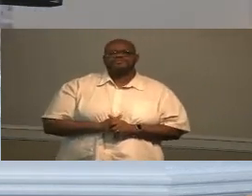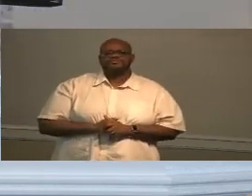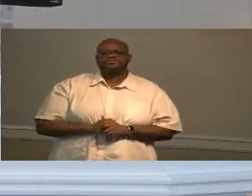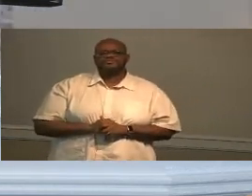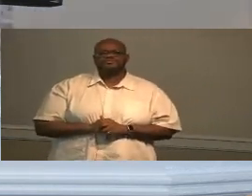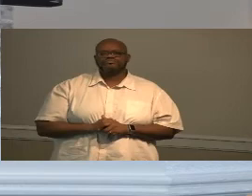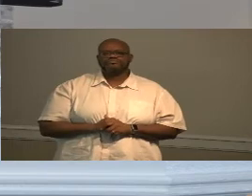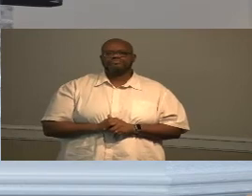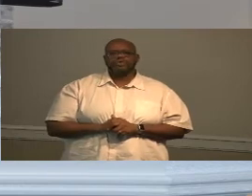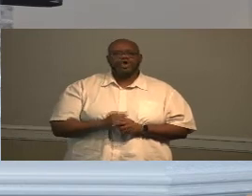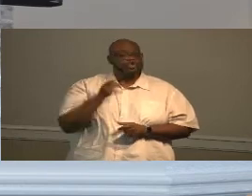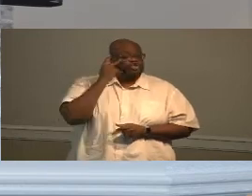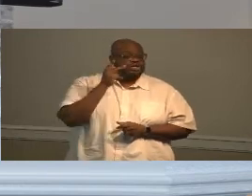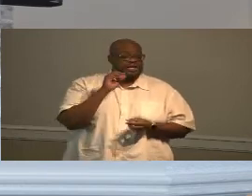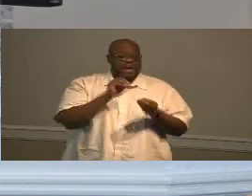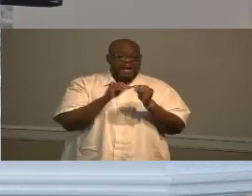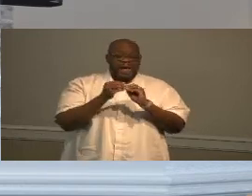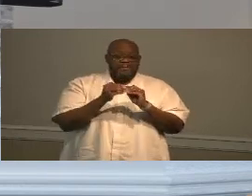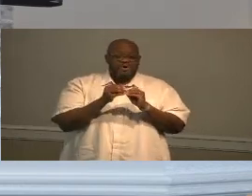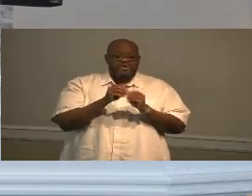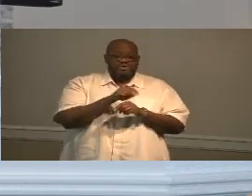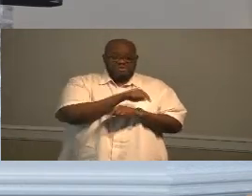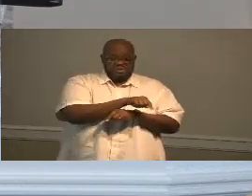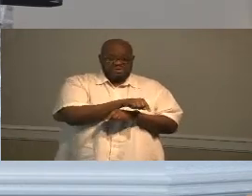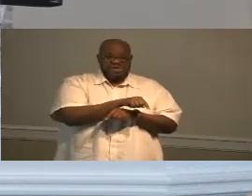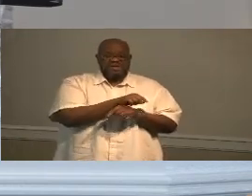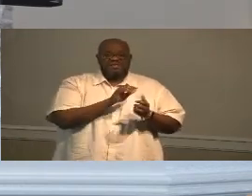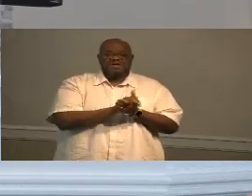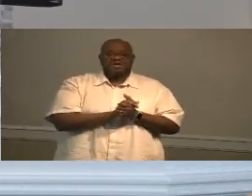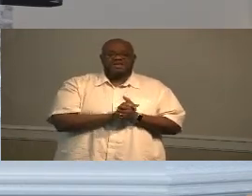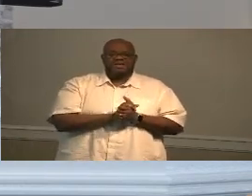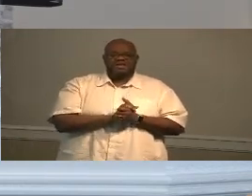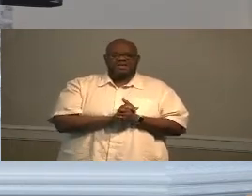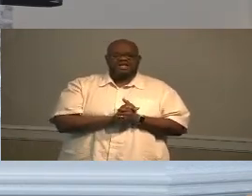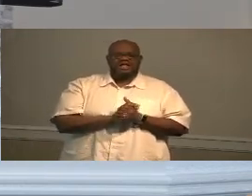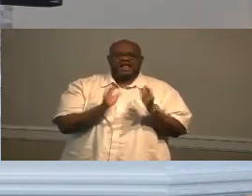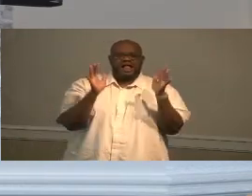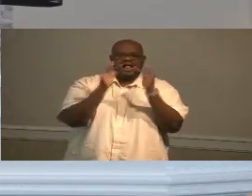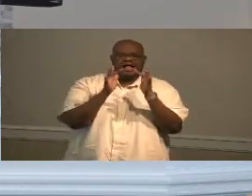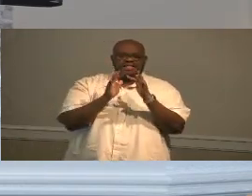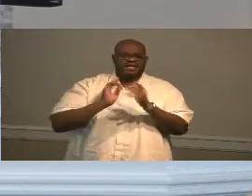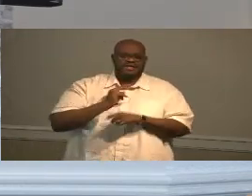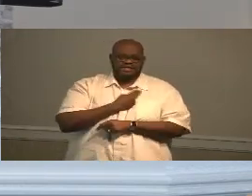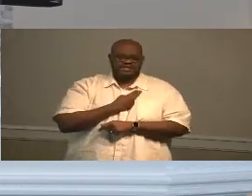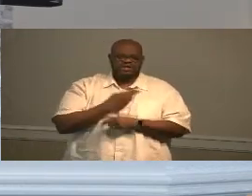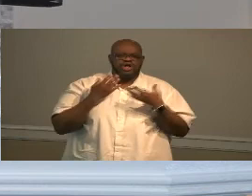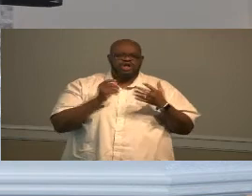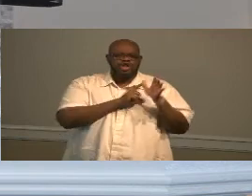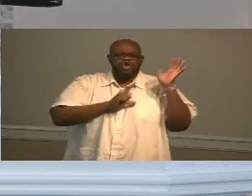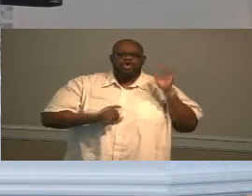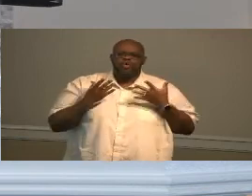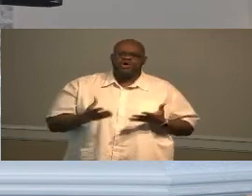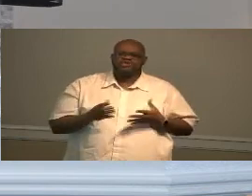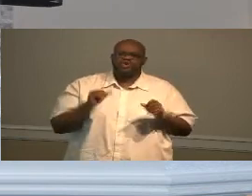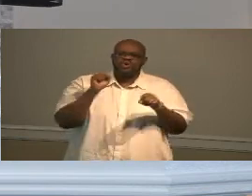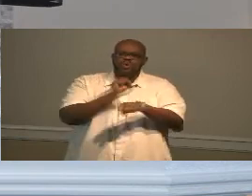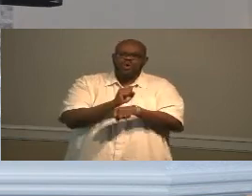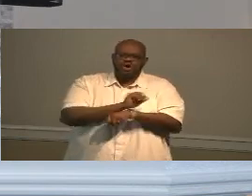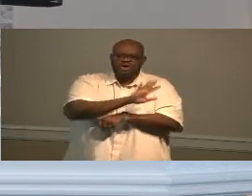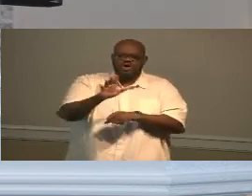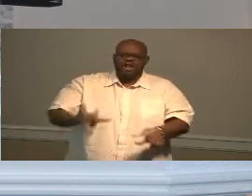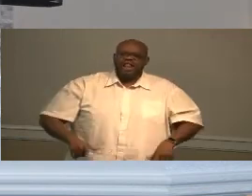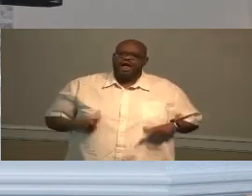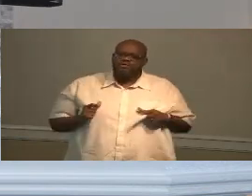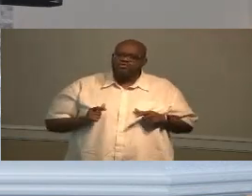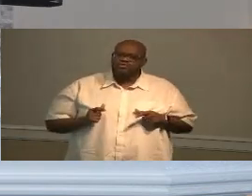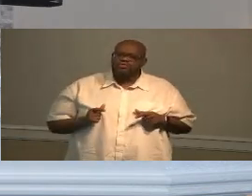There are numbers coming up on the screen. I want to encourage you, reach out. The Lord wants to work in your life. He wants to fix it for you. Will you let him